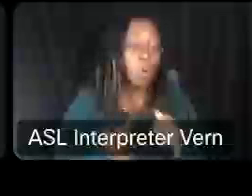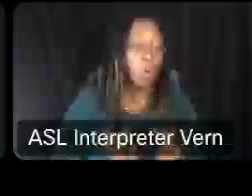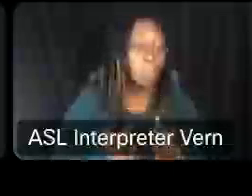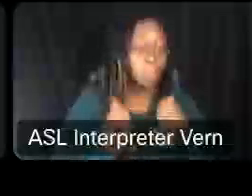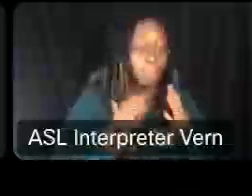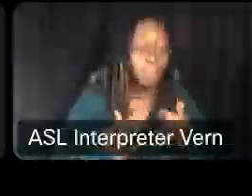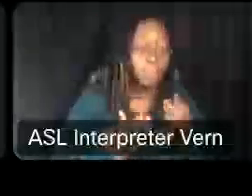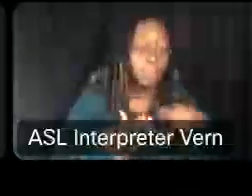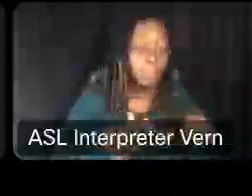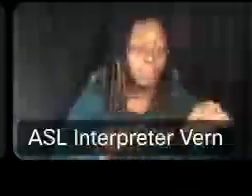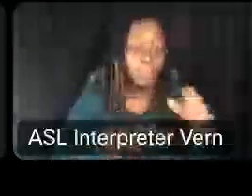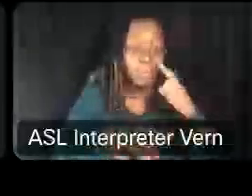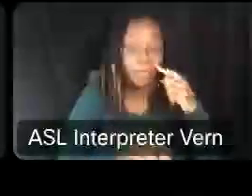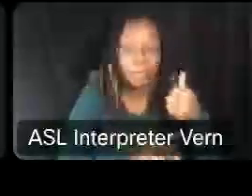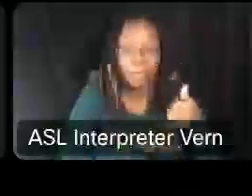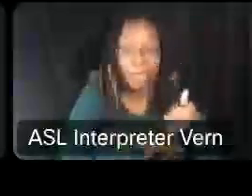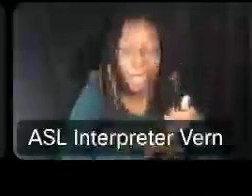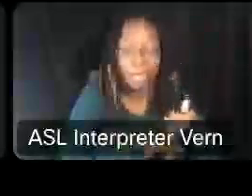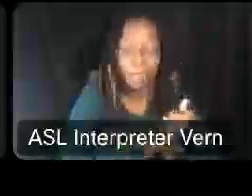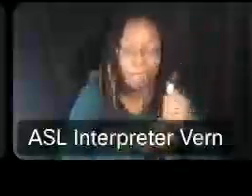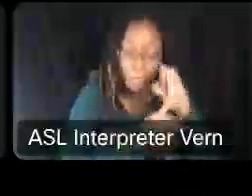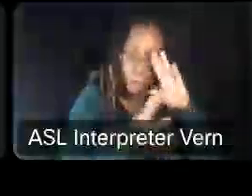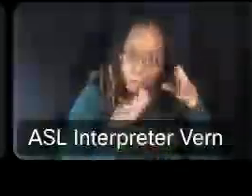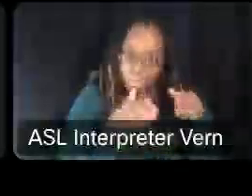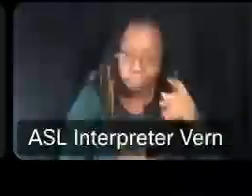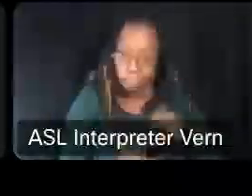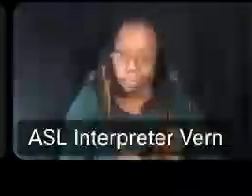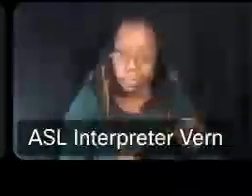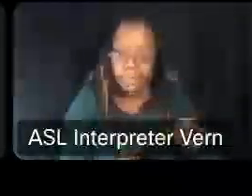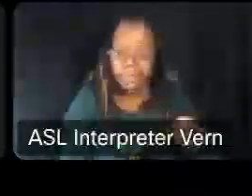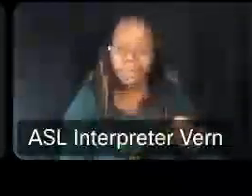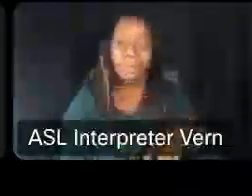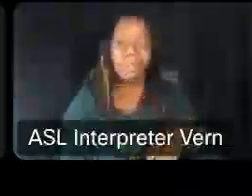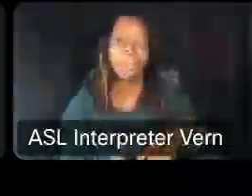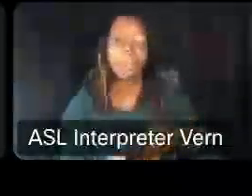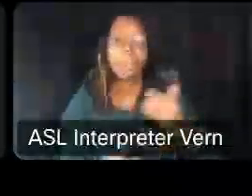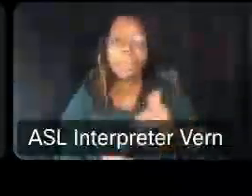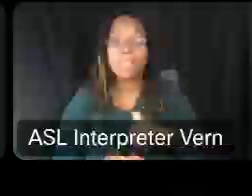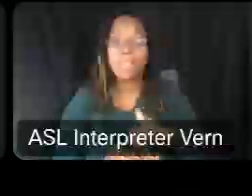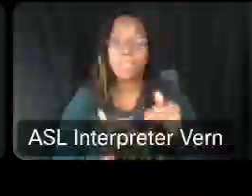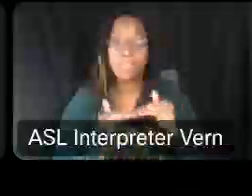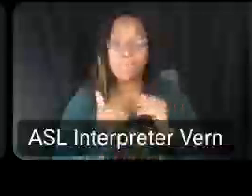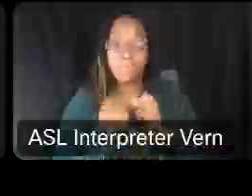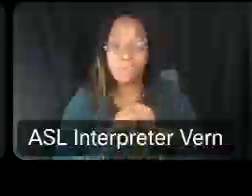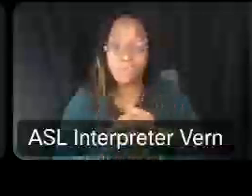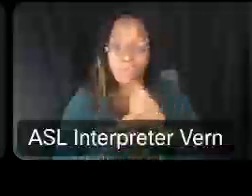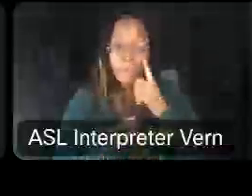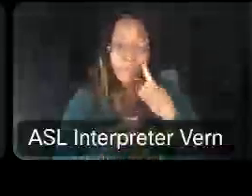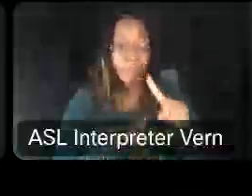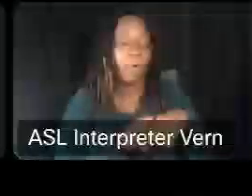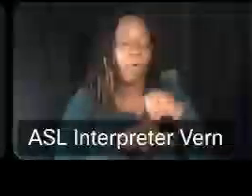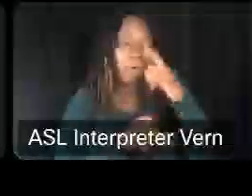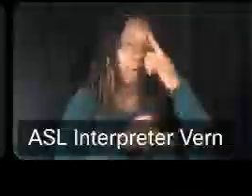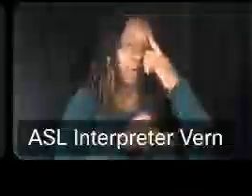themselves. So, as mentioned before, peer support in mental health and substance use services and treatment settings has been